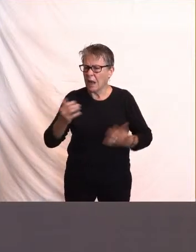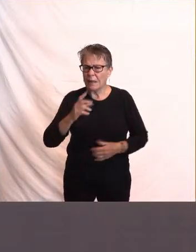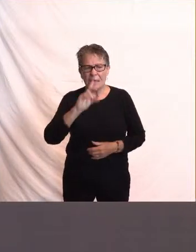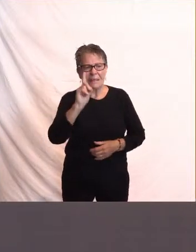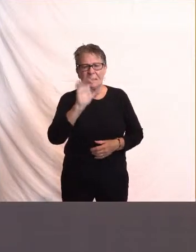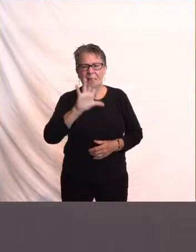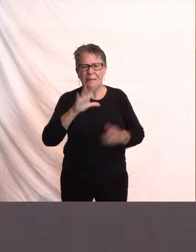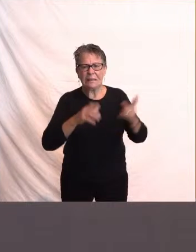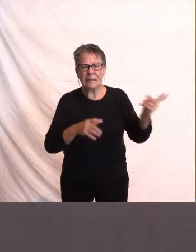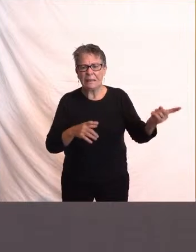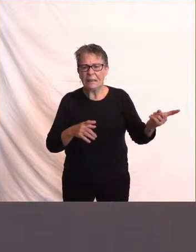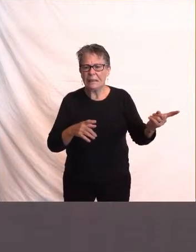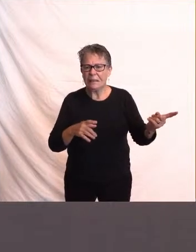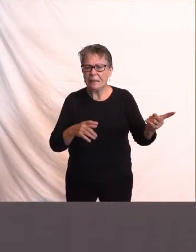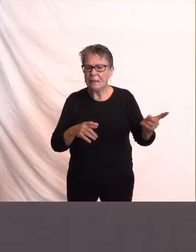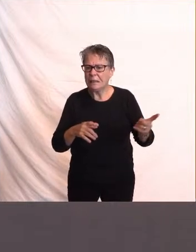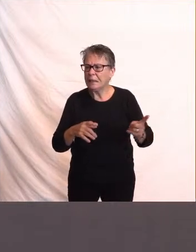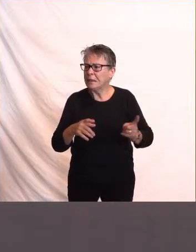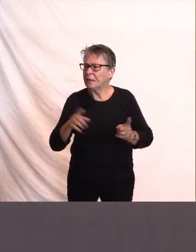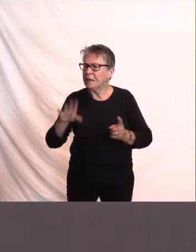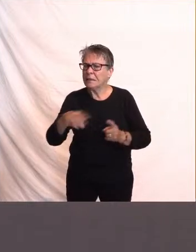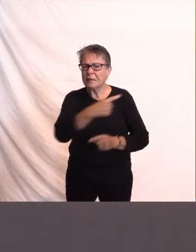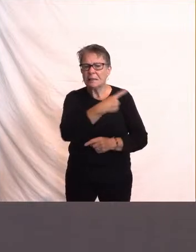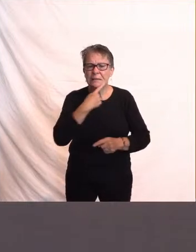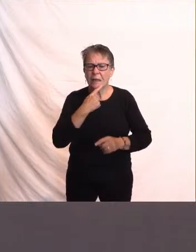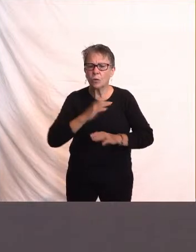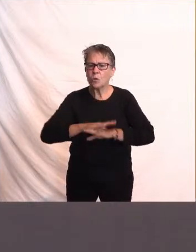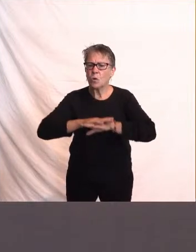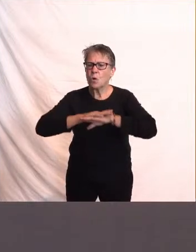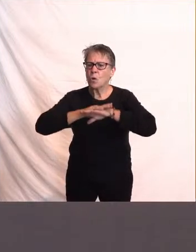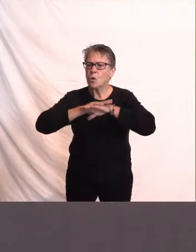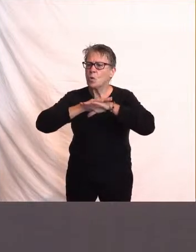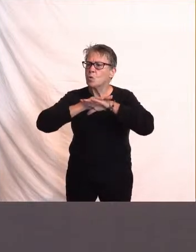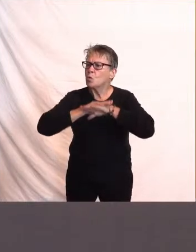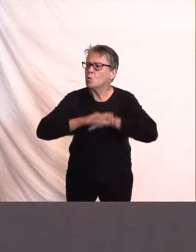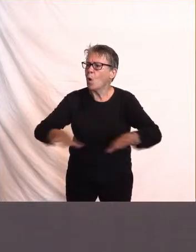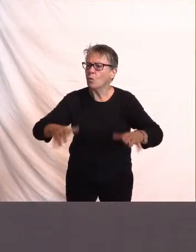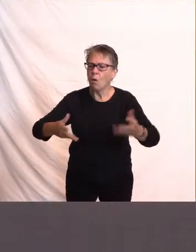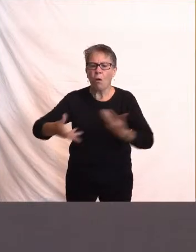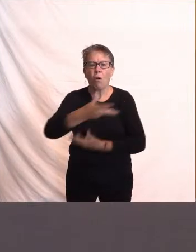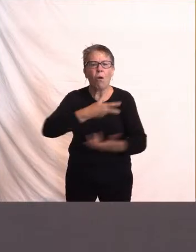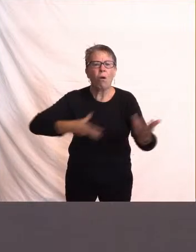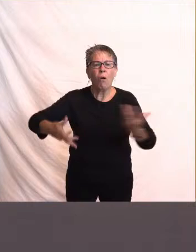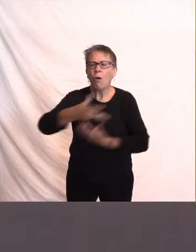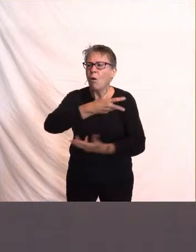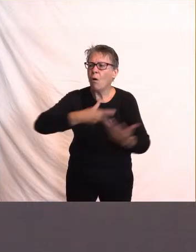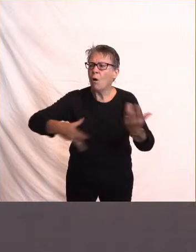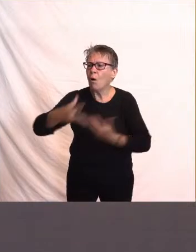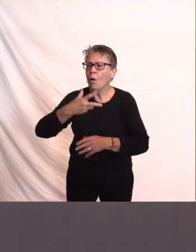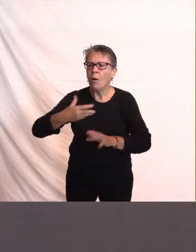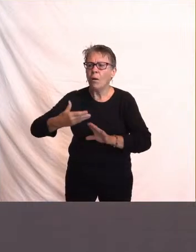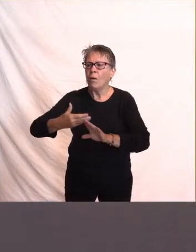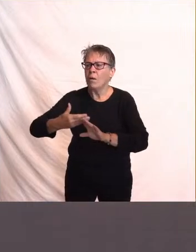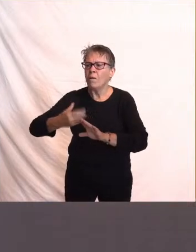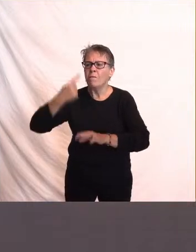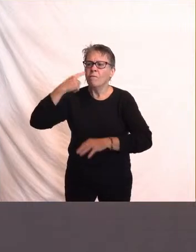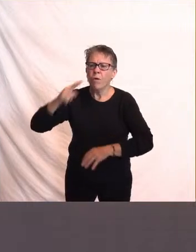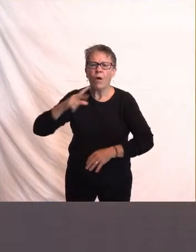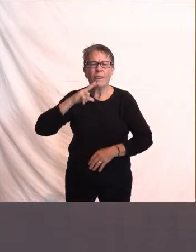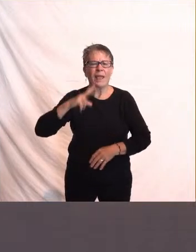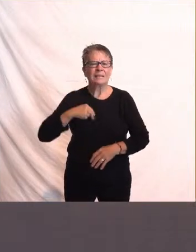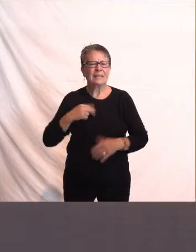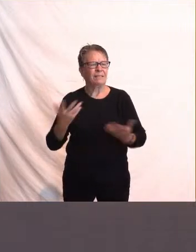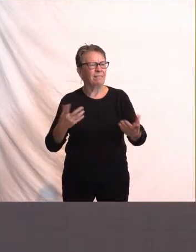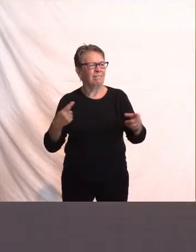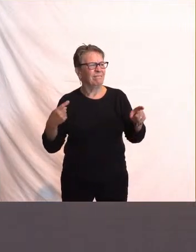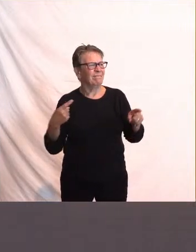fully vaccinated, that you should have fans going. I know, Governor, in your house, your wife had mentioned that all the windows were open, it was very